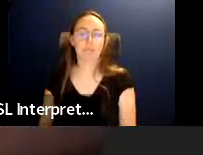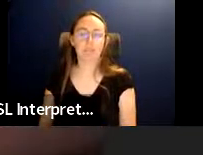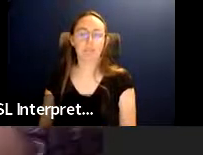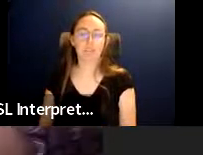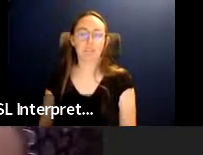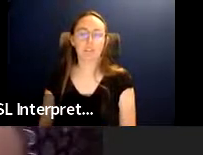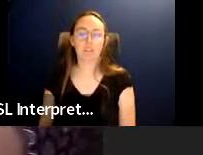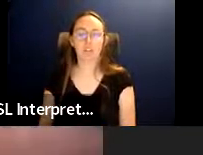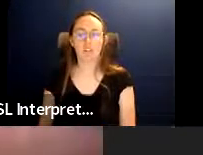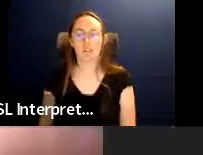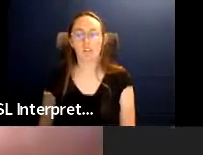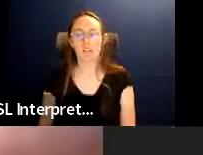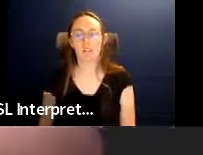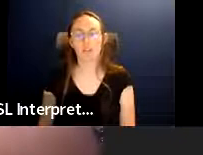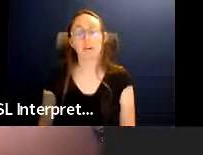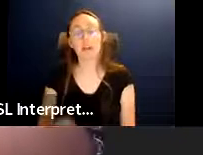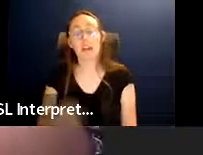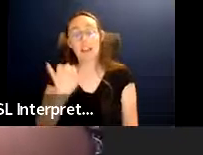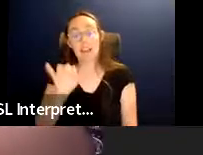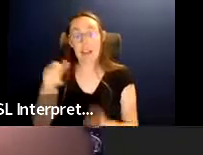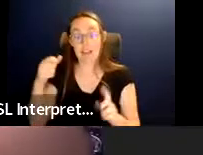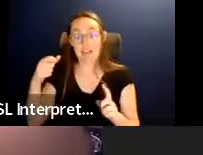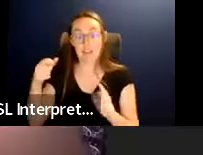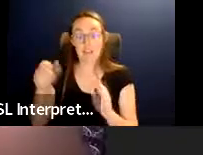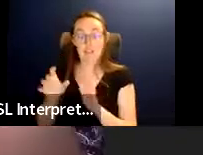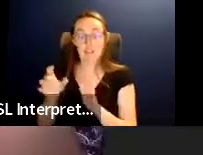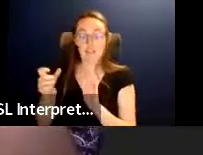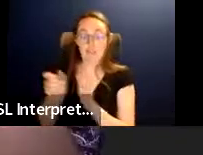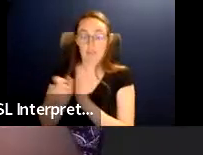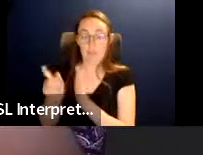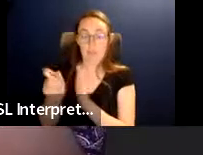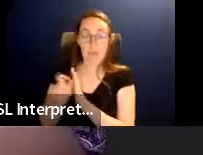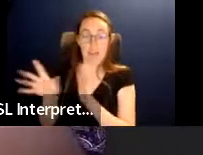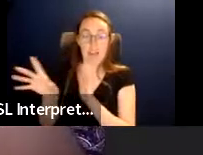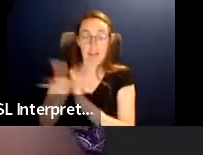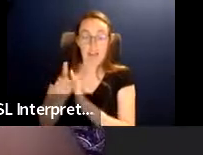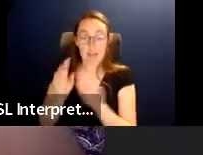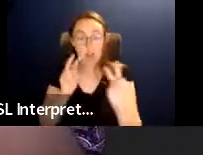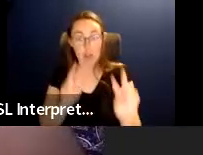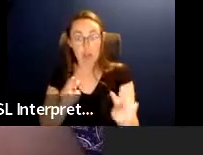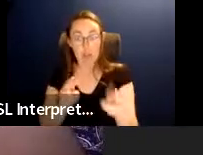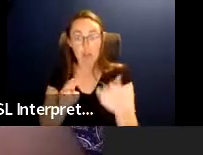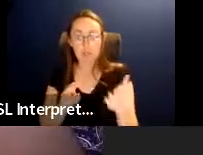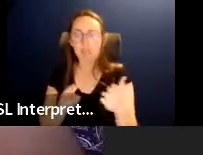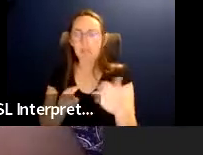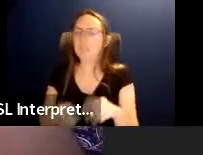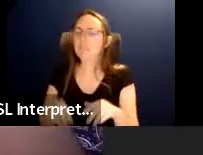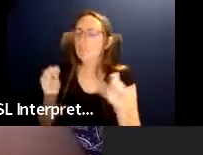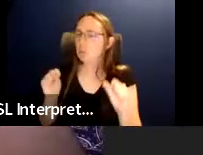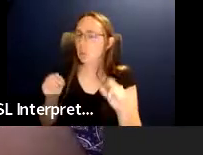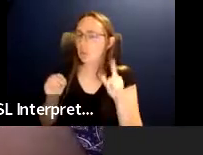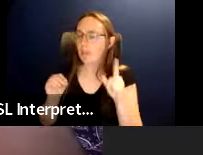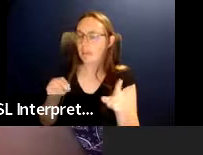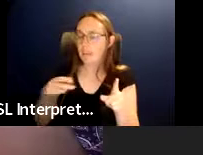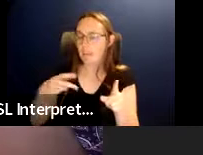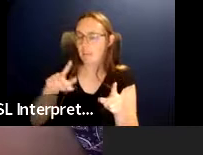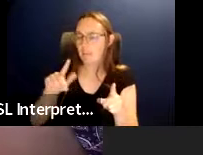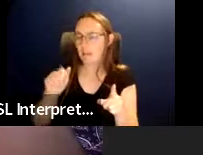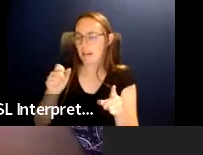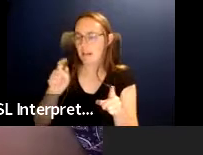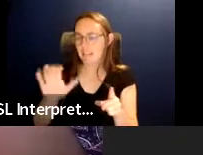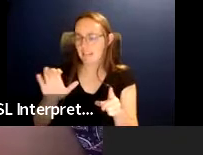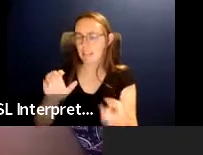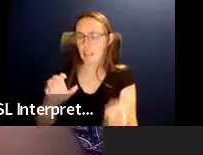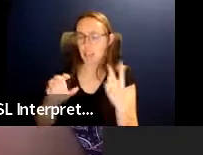All right, so the spring clip, I want you to look at this. And so it's a piece of corrugated plastic. It's